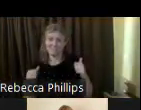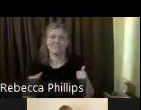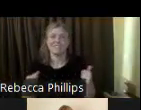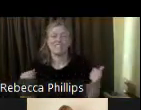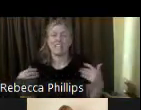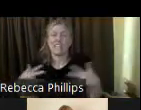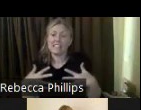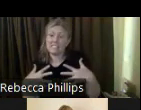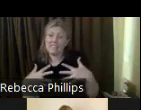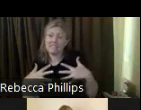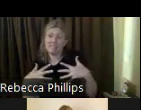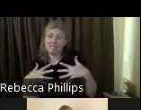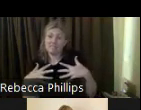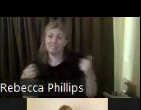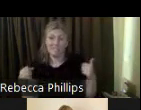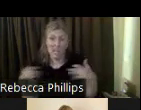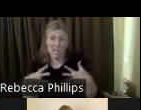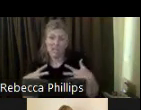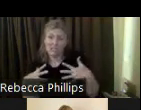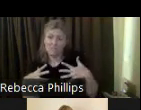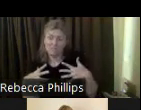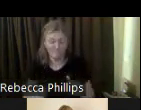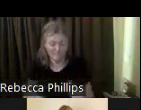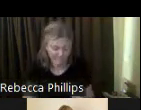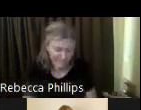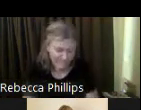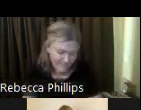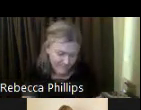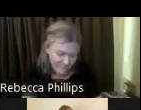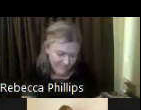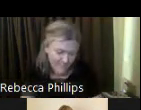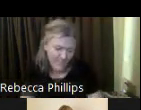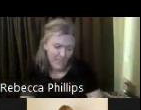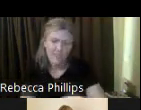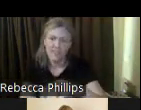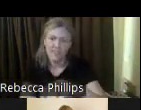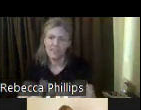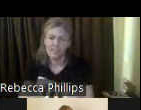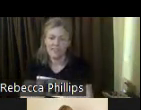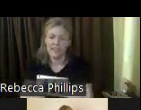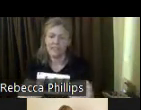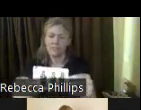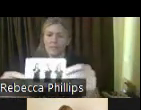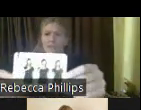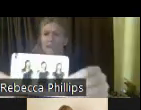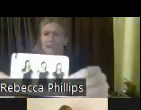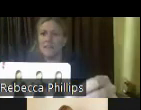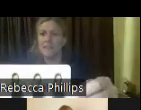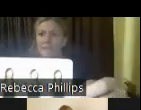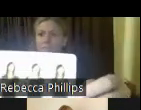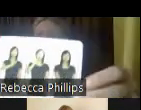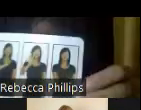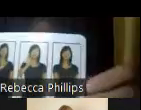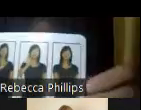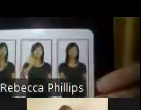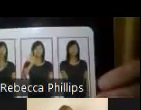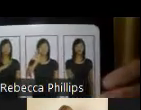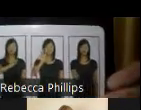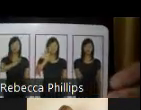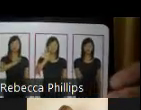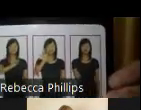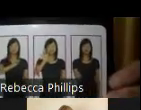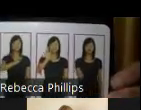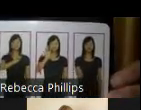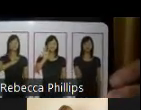I can just shake. And Last one.